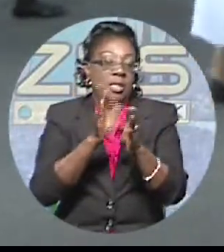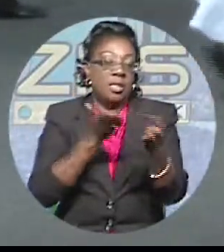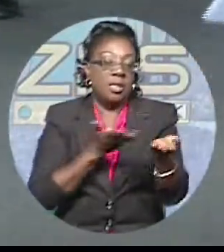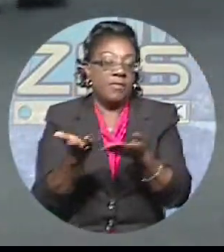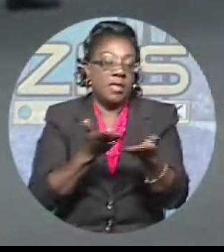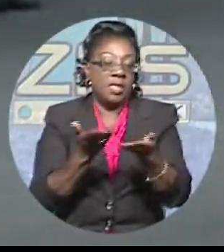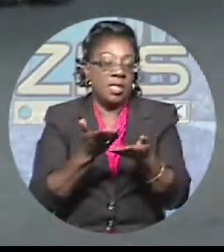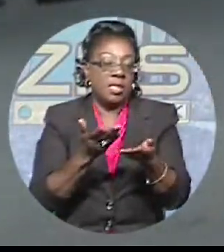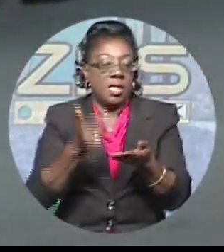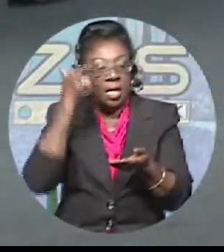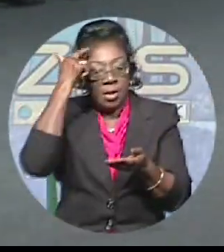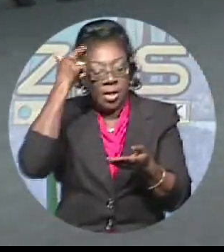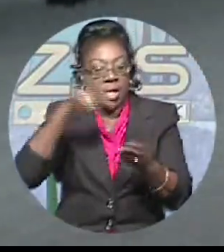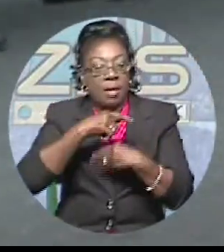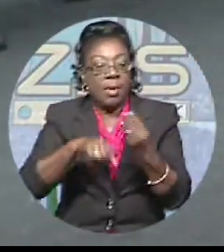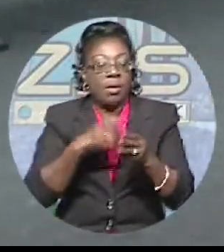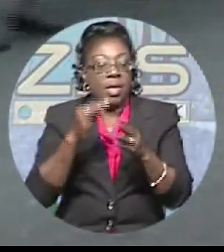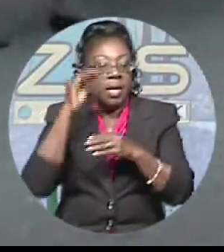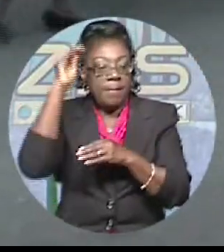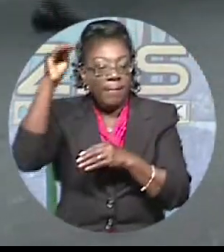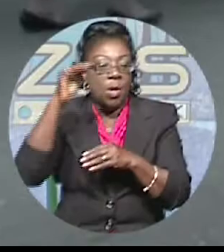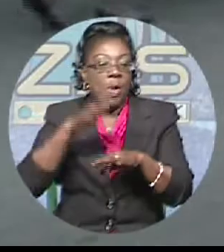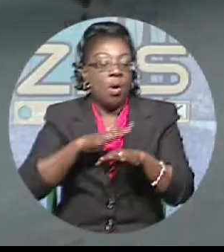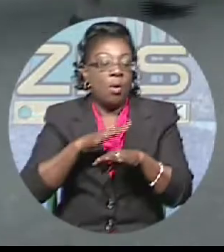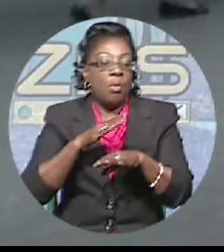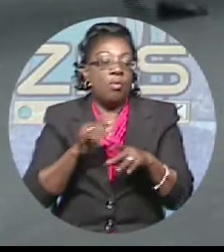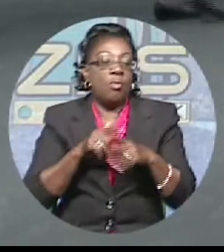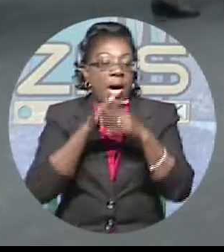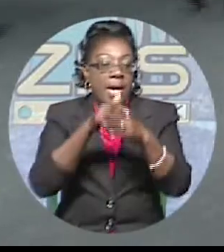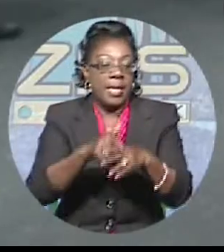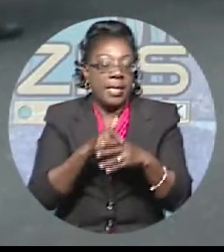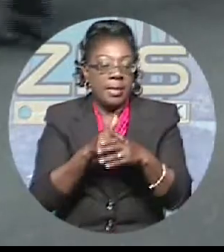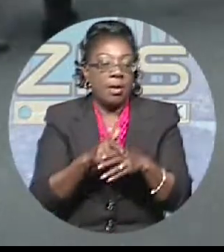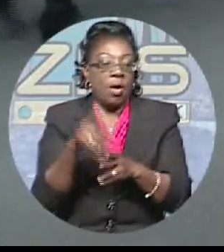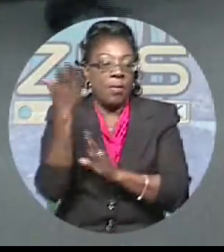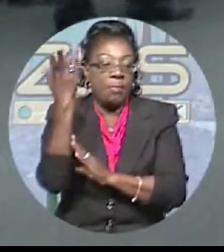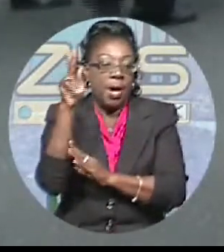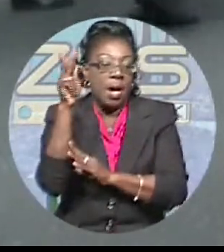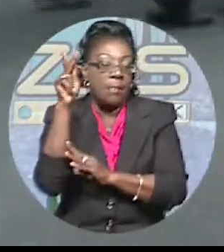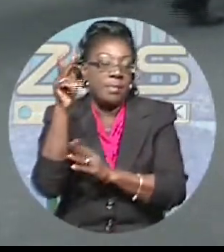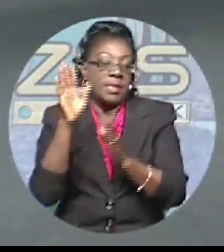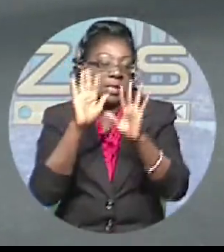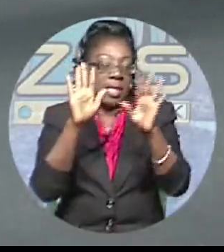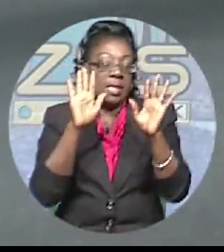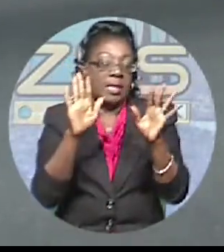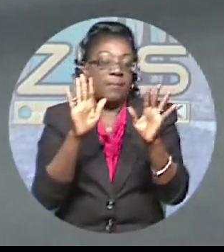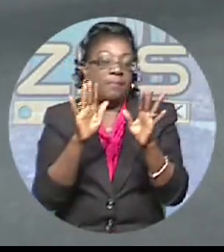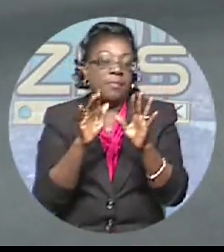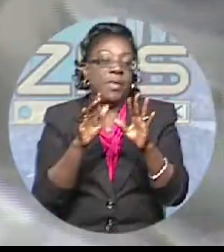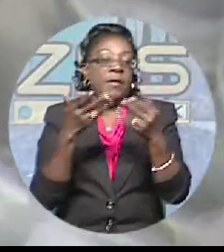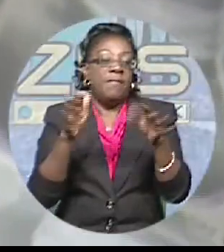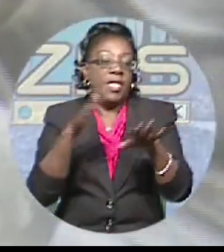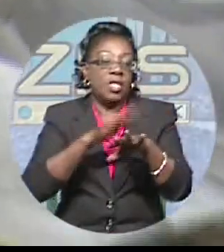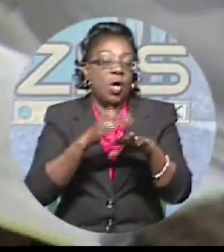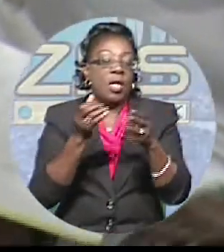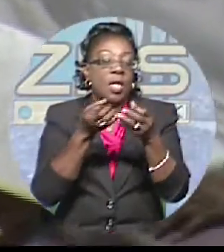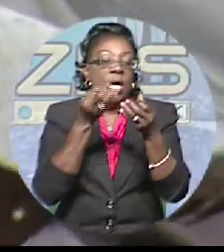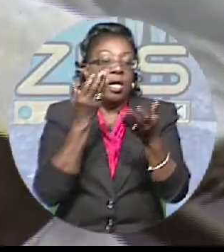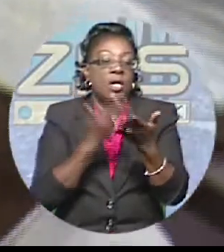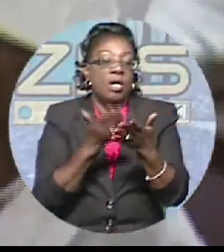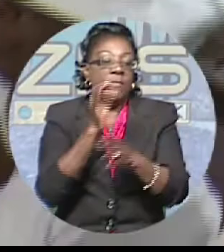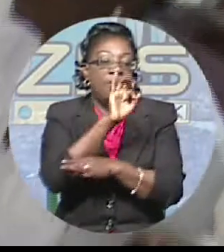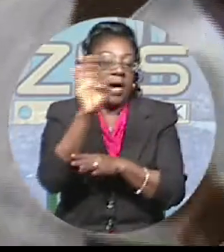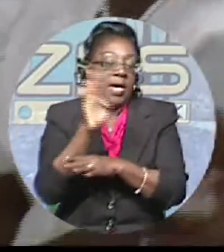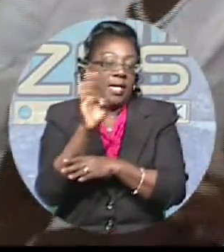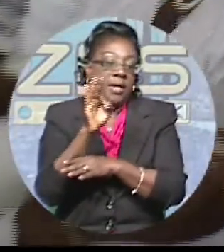while reflecting on the passion of Christ. This Holy Week includes Good Friday, where Jesus was crucified on a cross more than 2,000 years